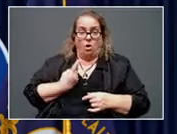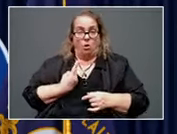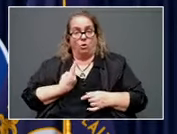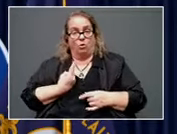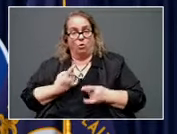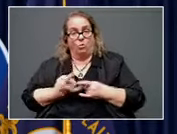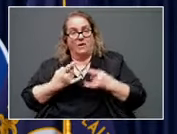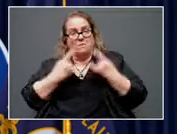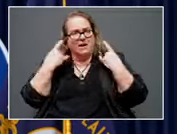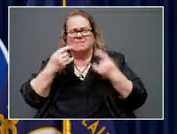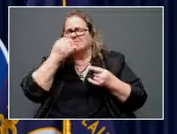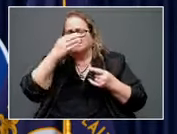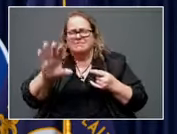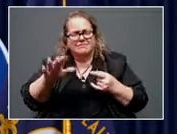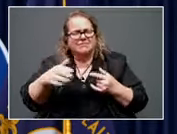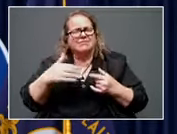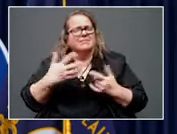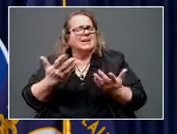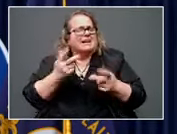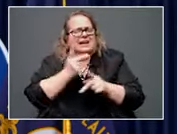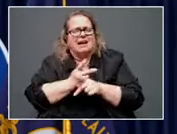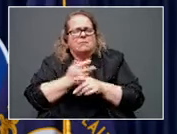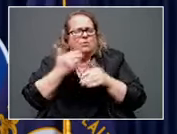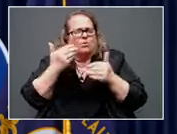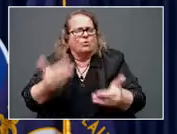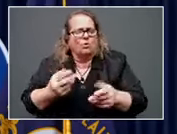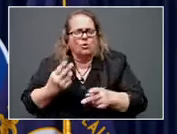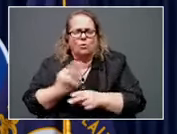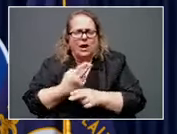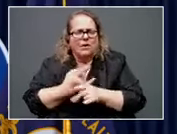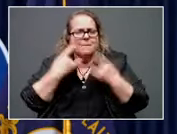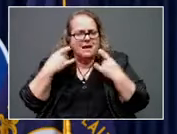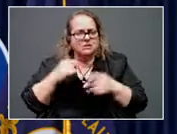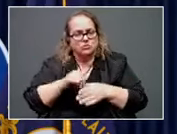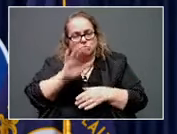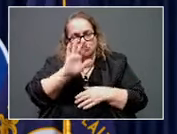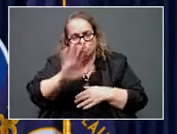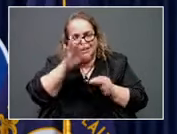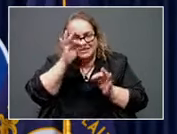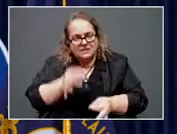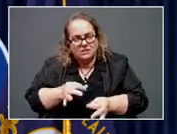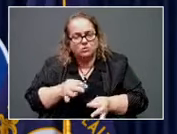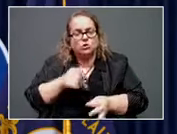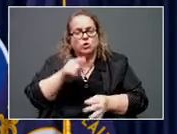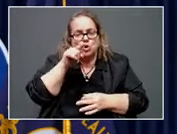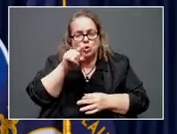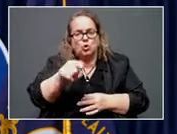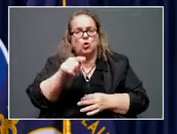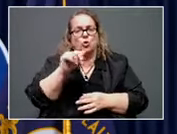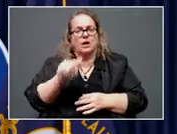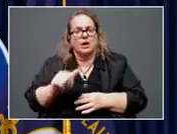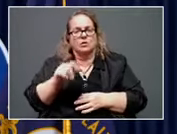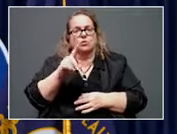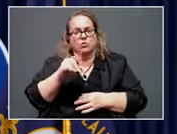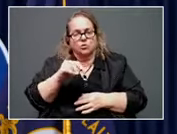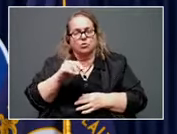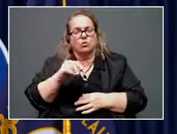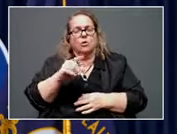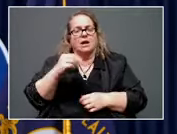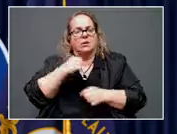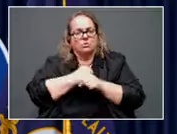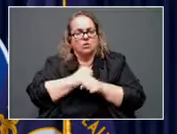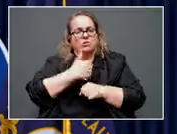keep wearing it, right? That was your decision for you, and you should get to do, you should get to protect yourself to